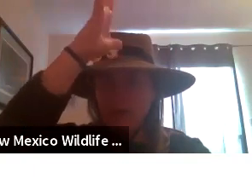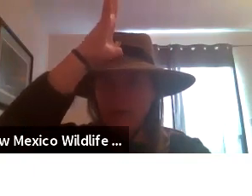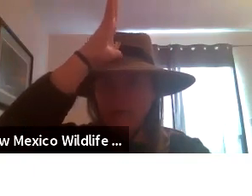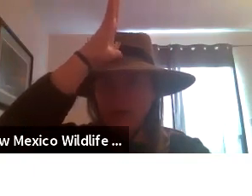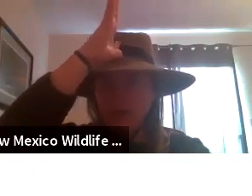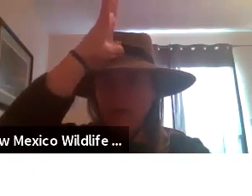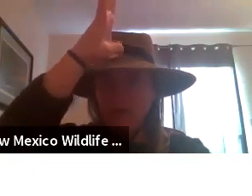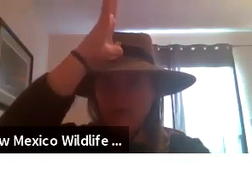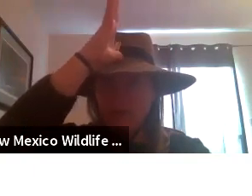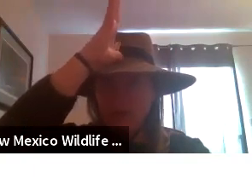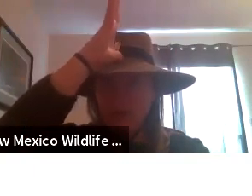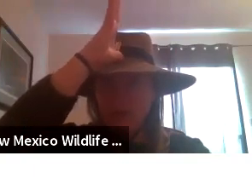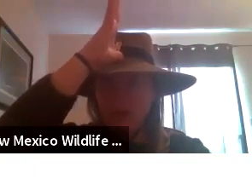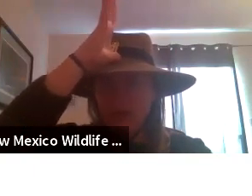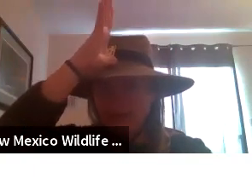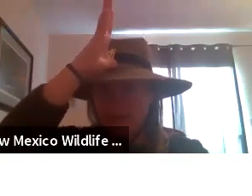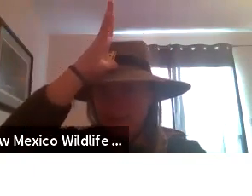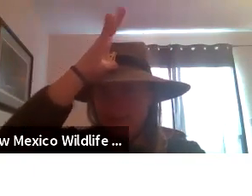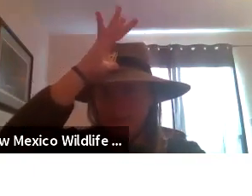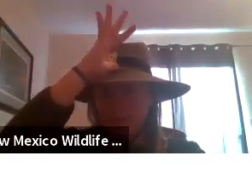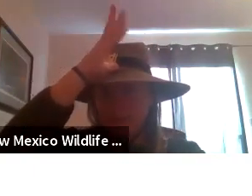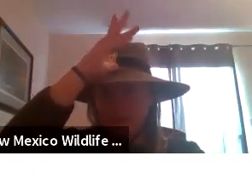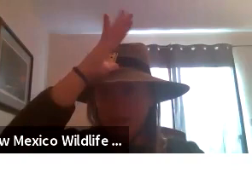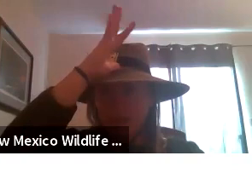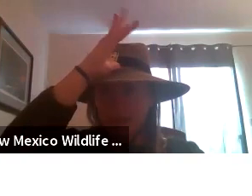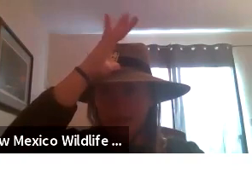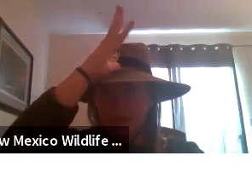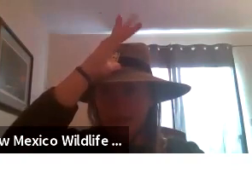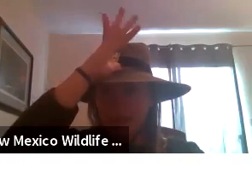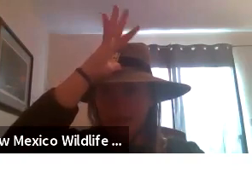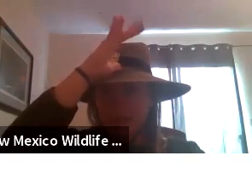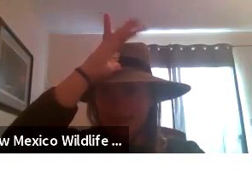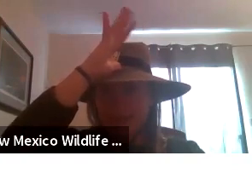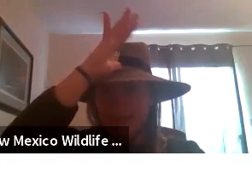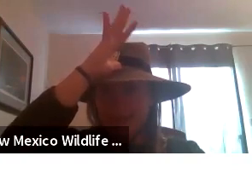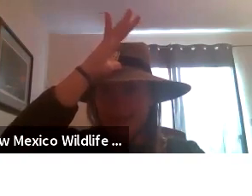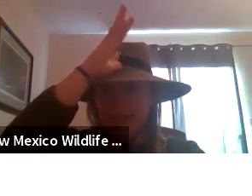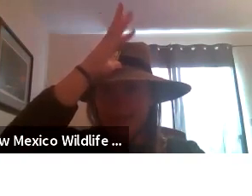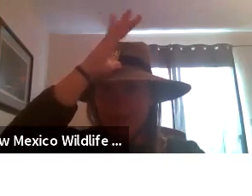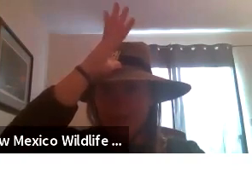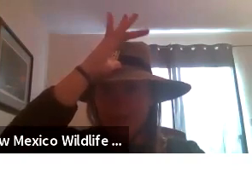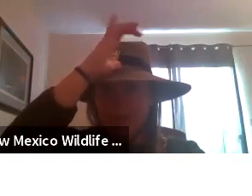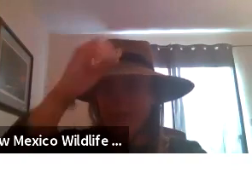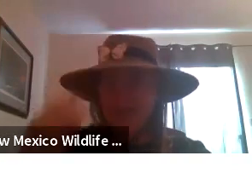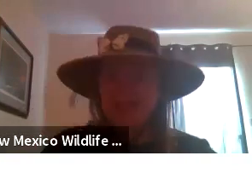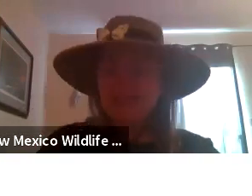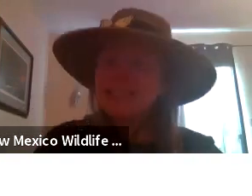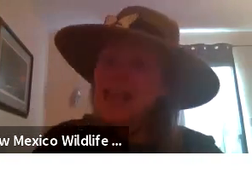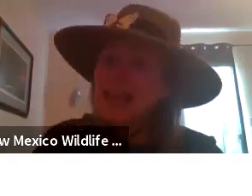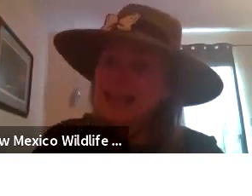Father, father, father. Some people will wiggle it like this, and that's kind of a cute way of